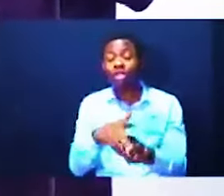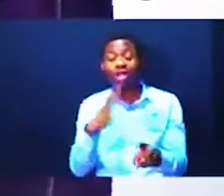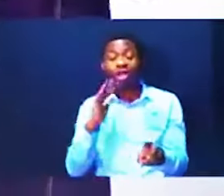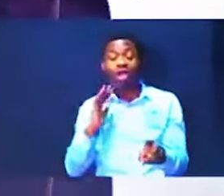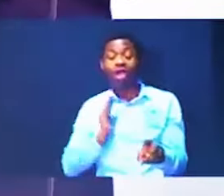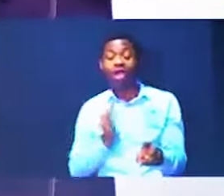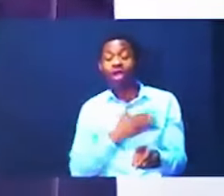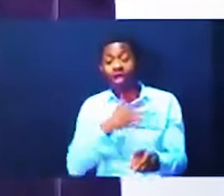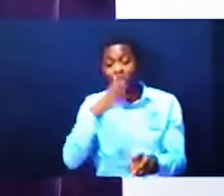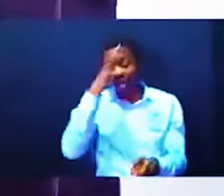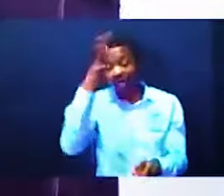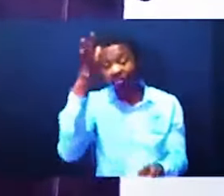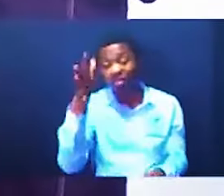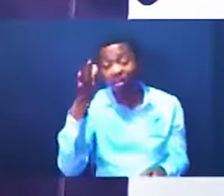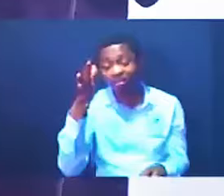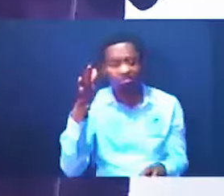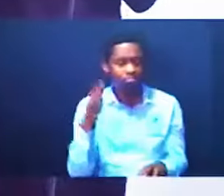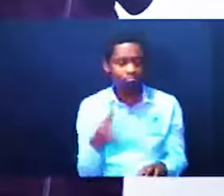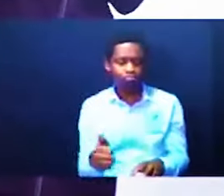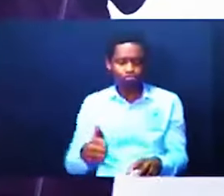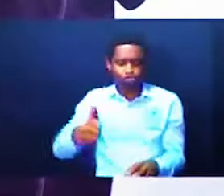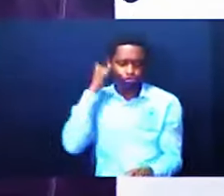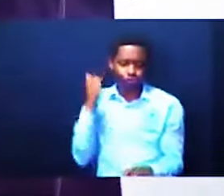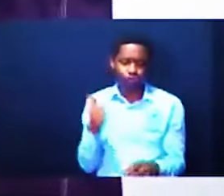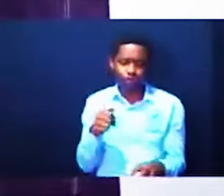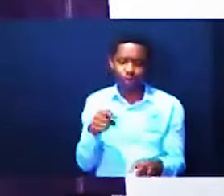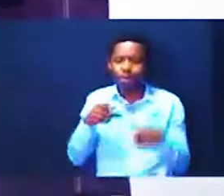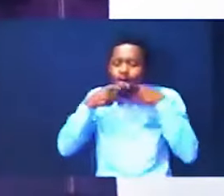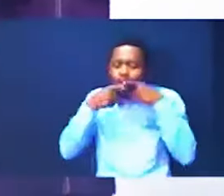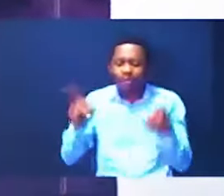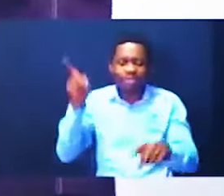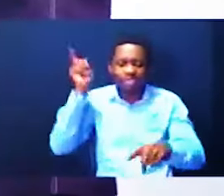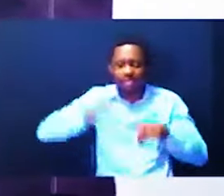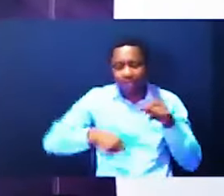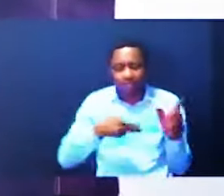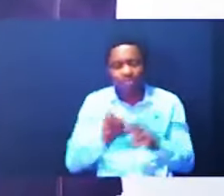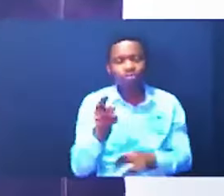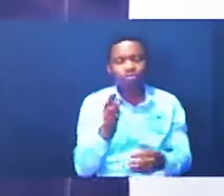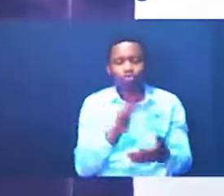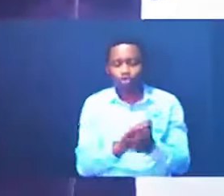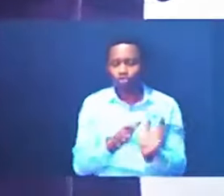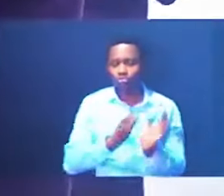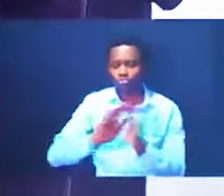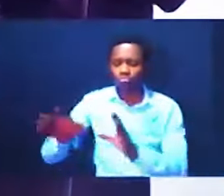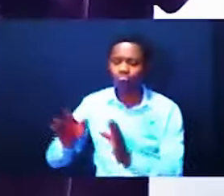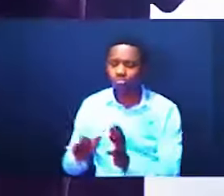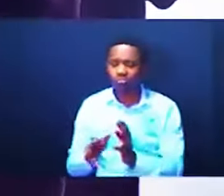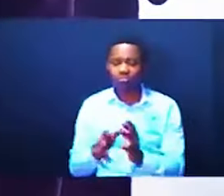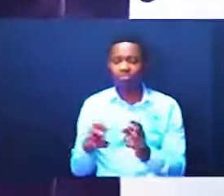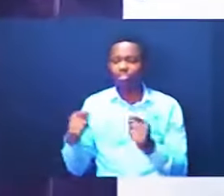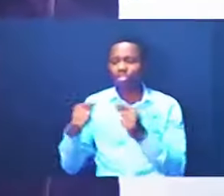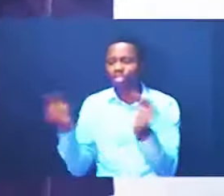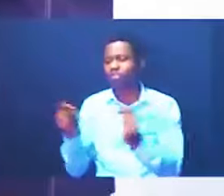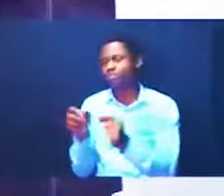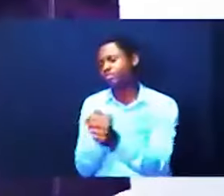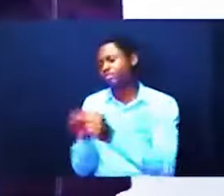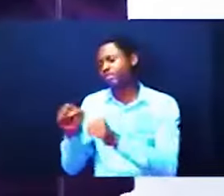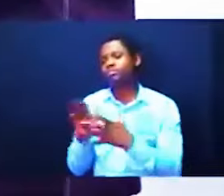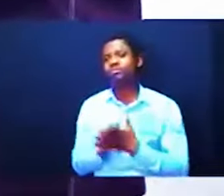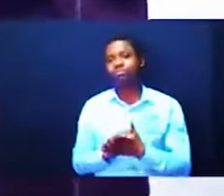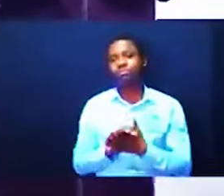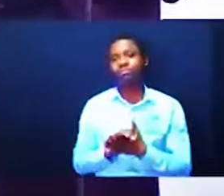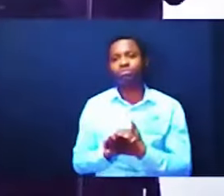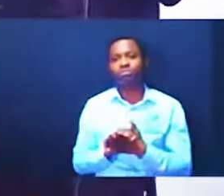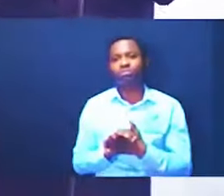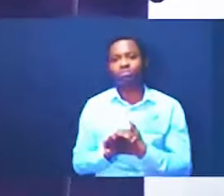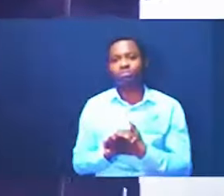for say, yeah, mamma for his son say, yeah, na, you will say, Moneno Antine, and Tianso, you know, Antine. It will cause trouble